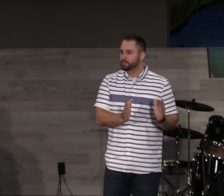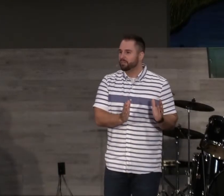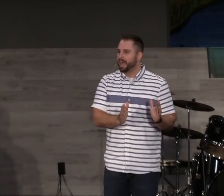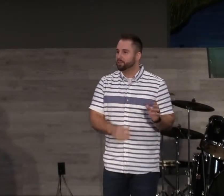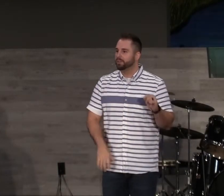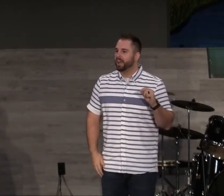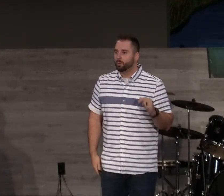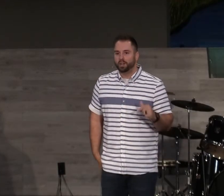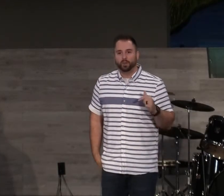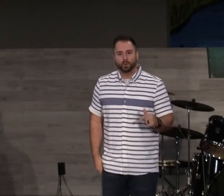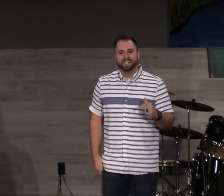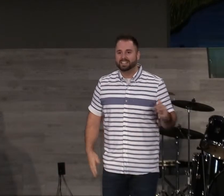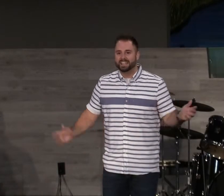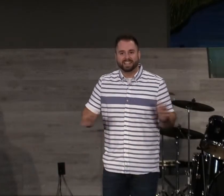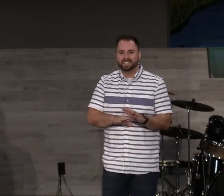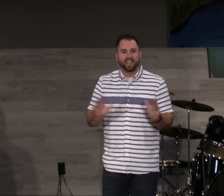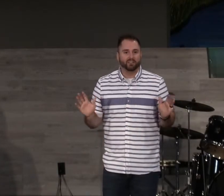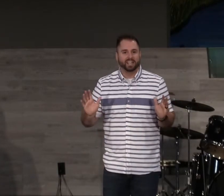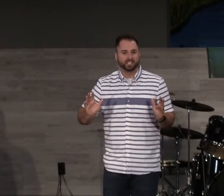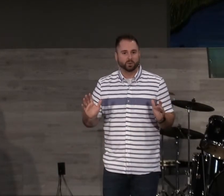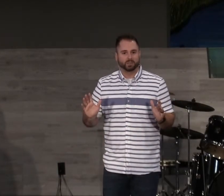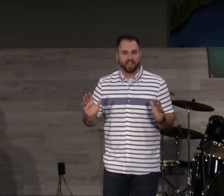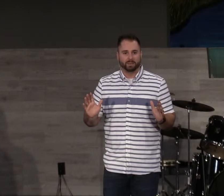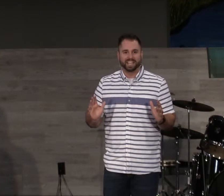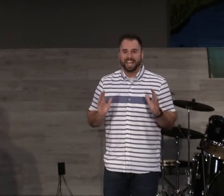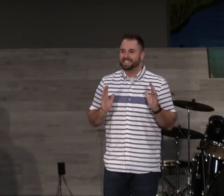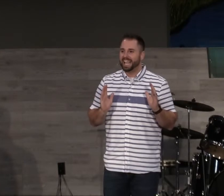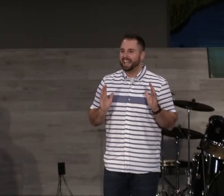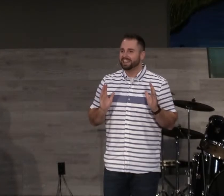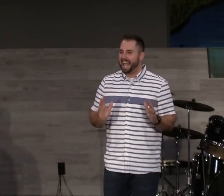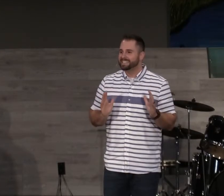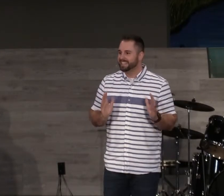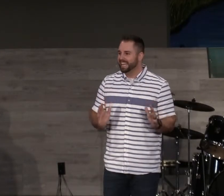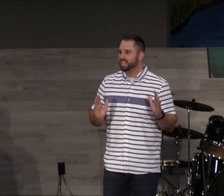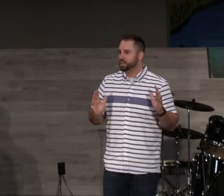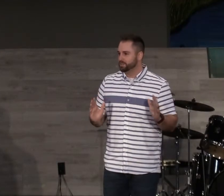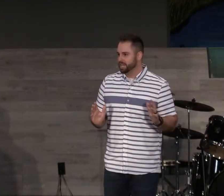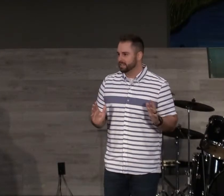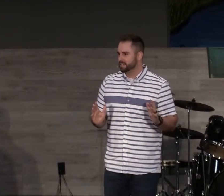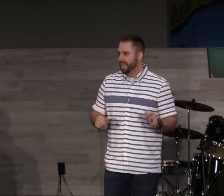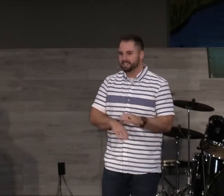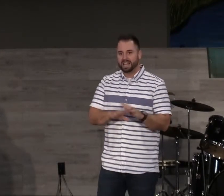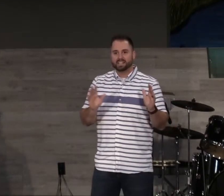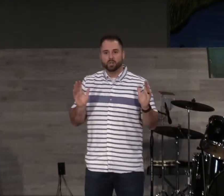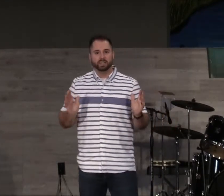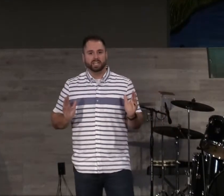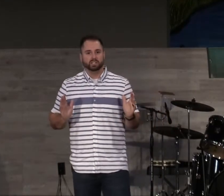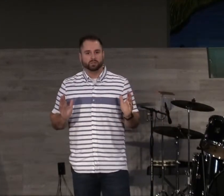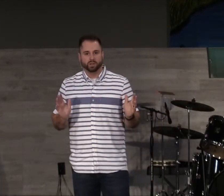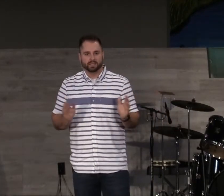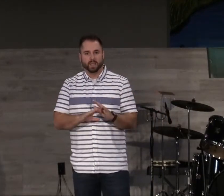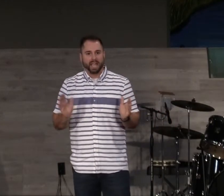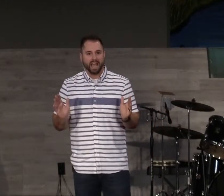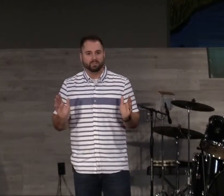of the Gospel of Matthew, we find one of the greatest things that is ever in historical documents. It's a last lineage of Jesus. It's the last known